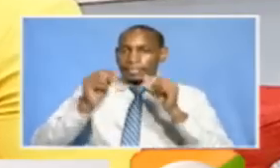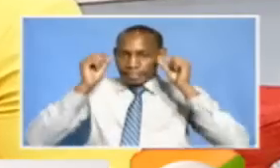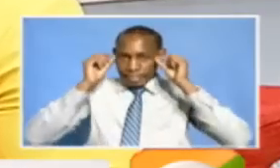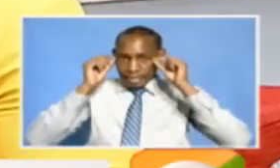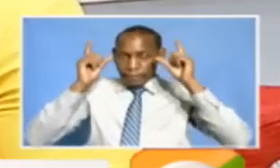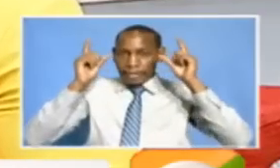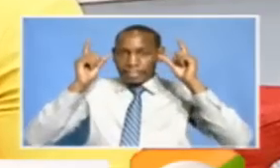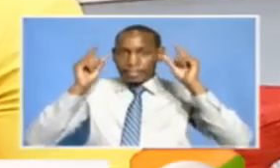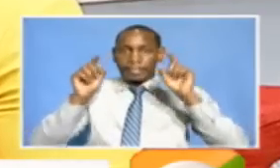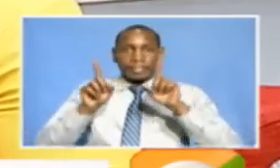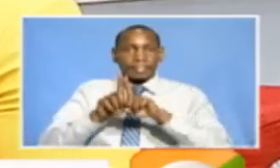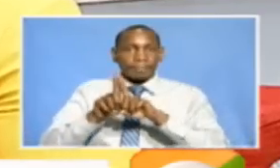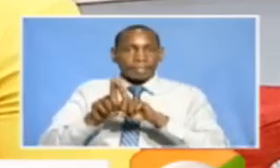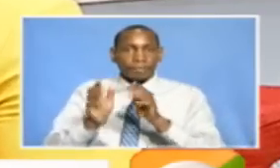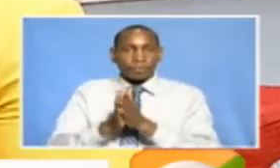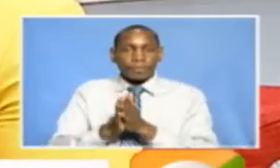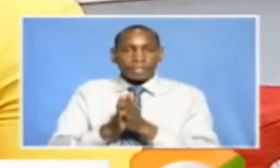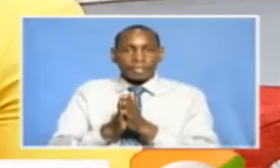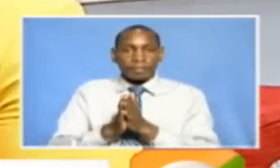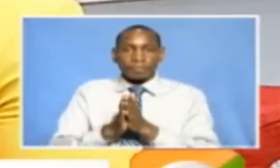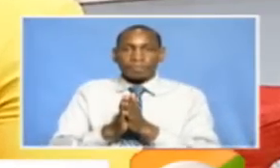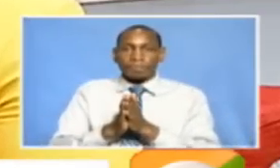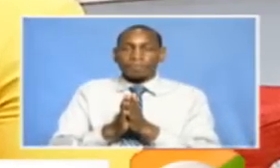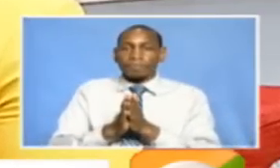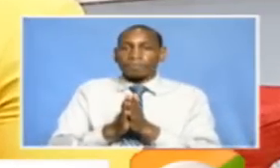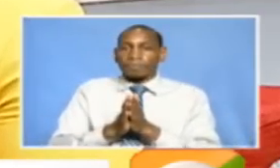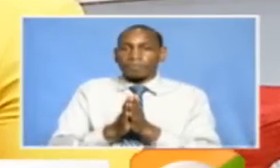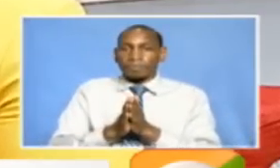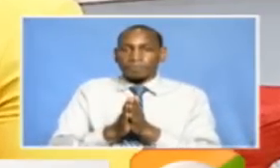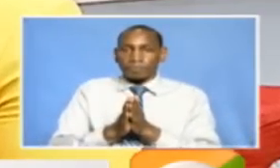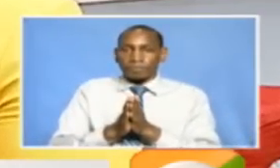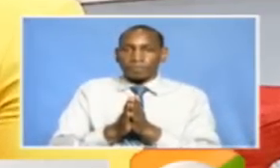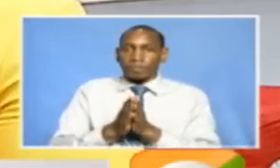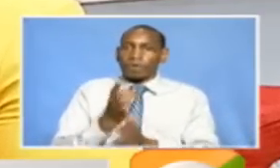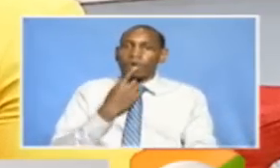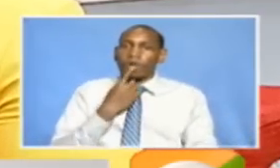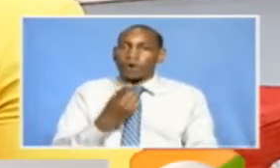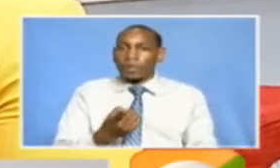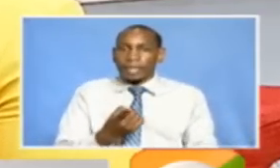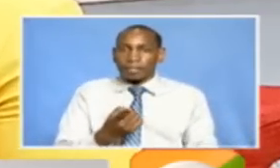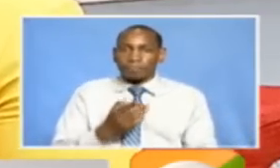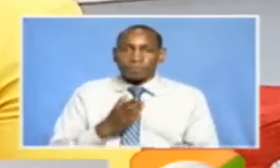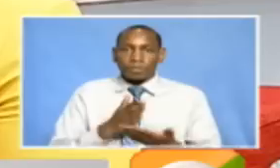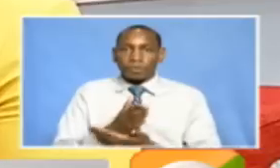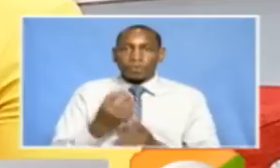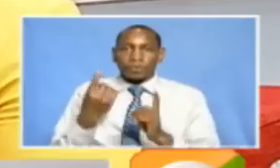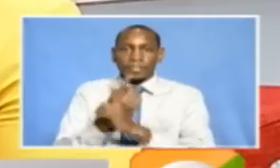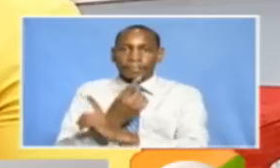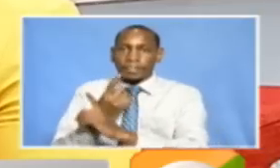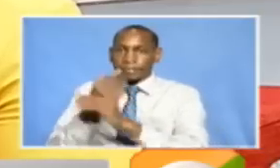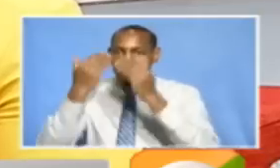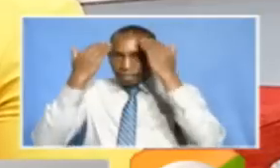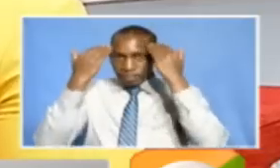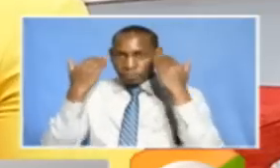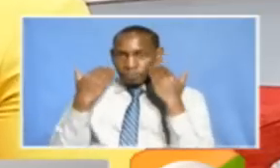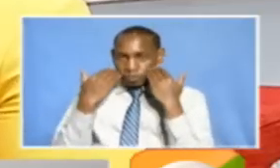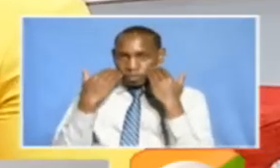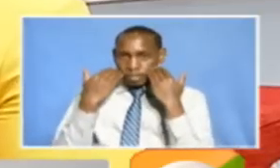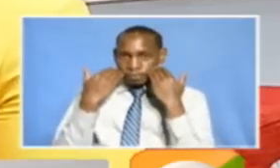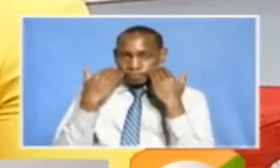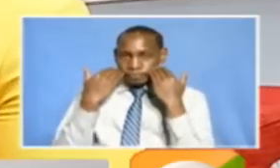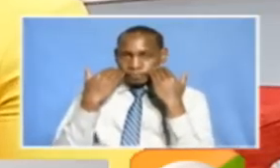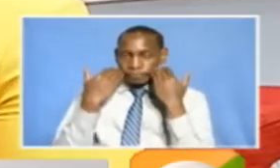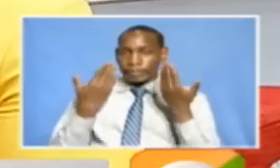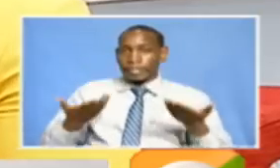awareness, and in terms even of the direction that have been issued by various judicial officers or the judiciary.